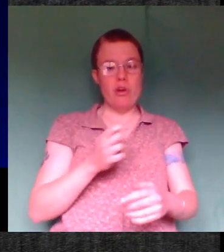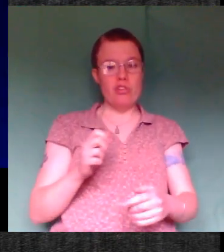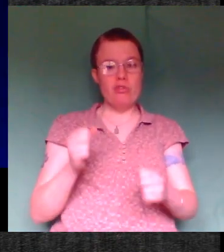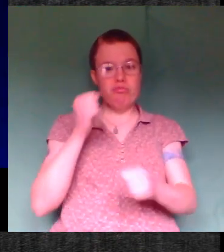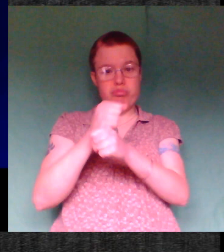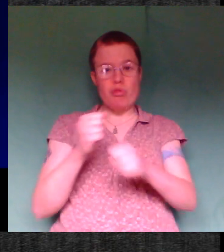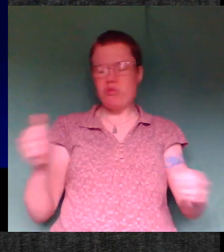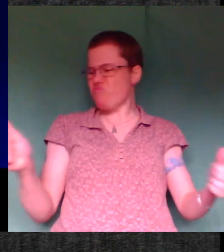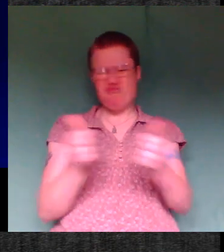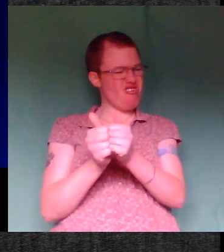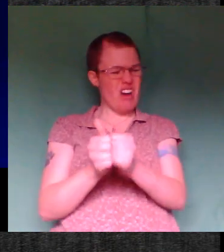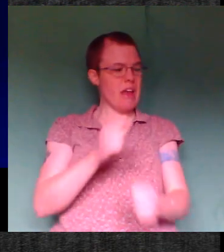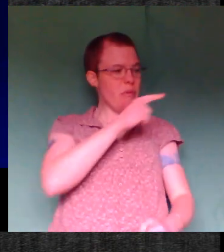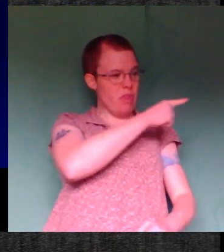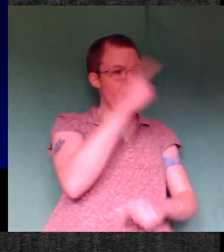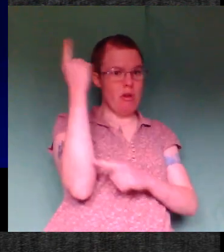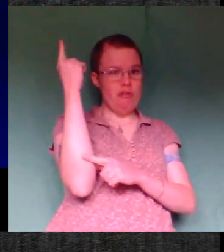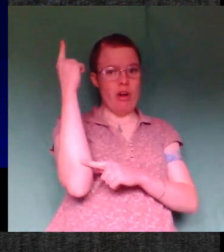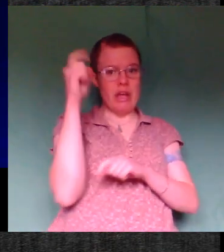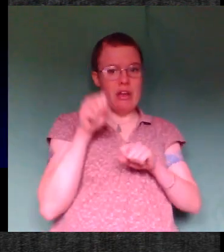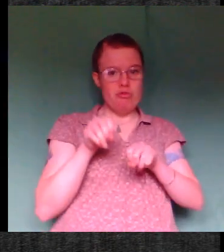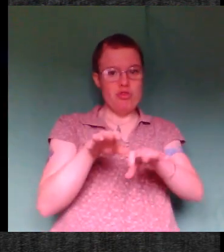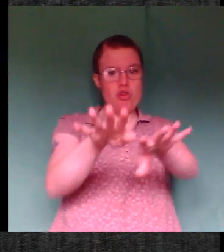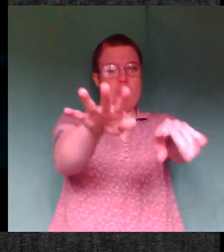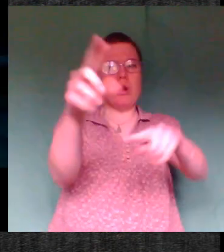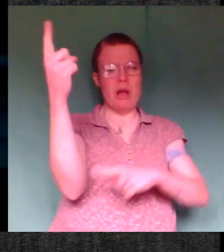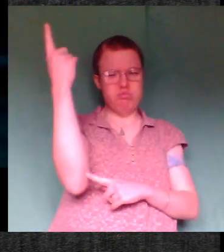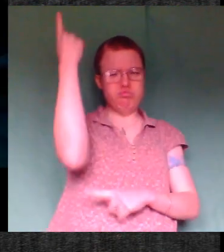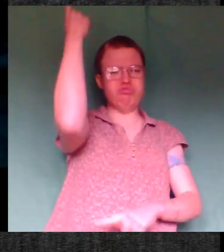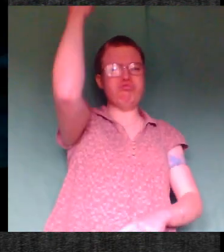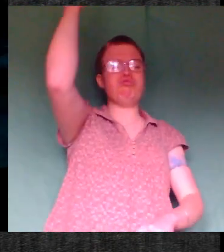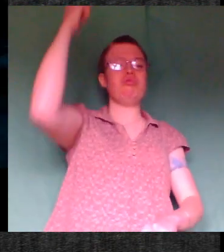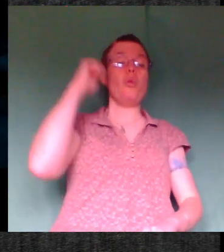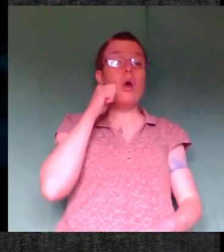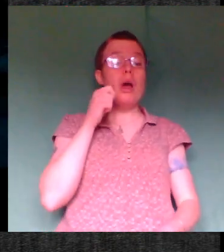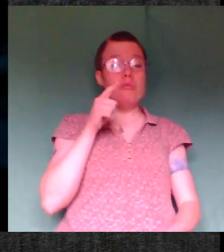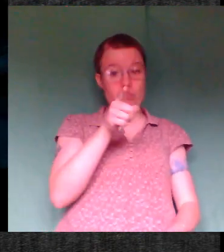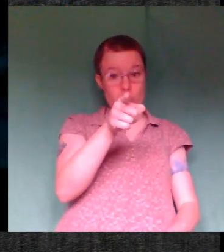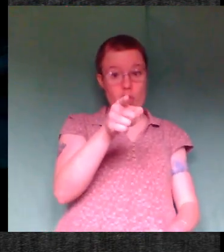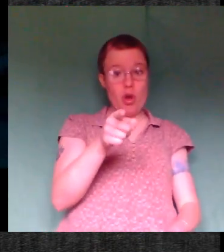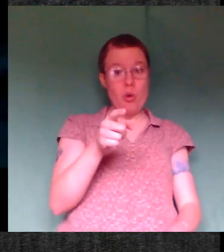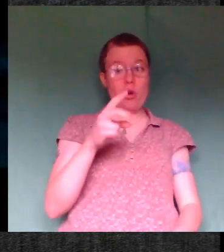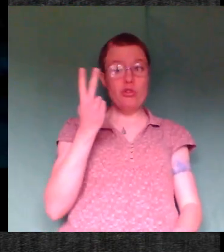Armstech, Kenneth Baker. Both are being held as hostages.